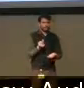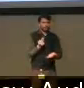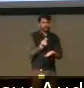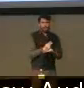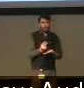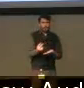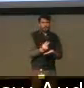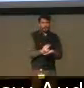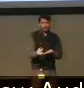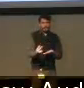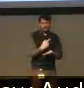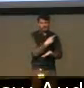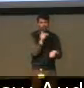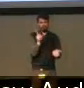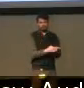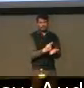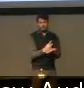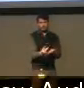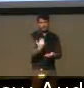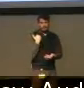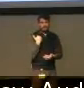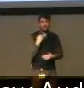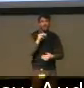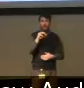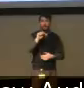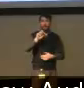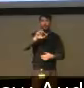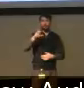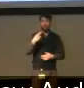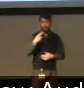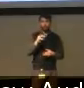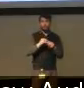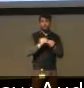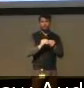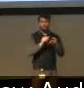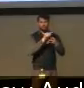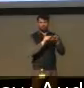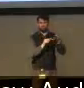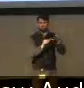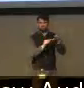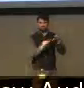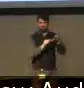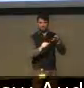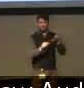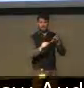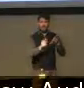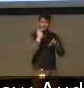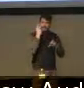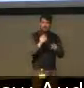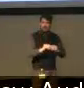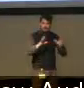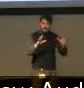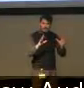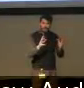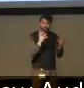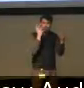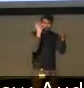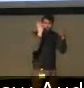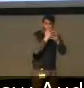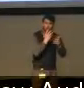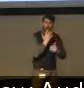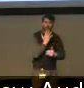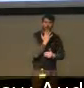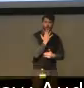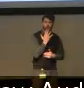this was data as of near the end of March. And I think what's apparent from this data, so the darkly colored areas are those areas that